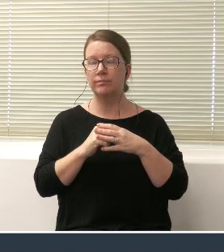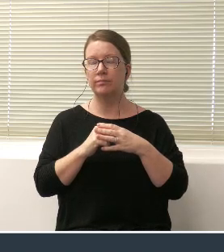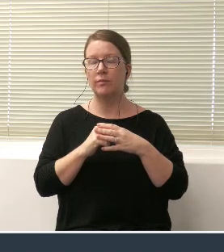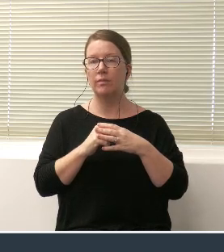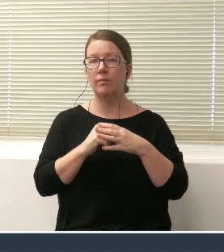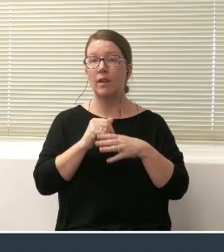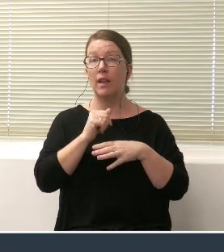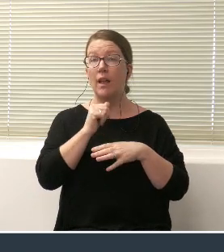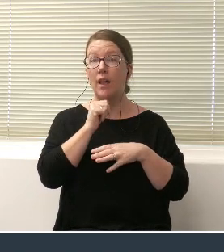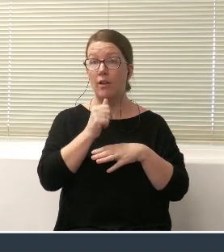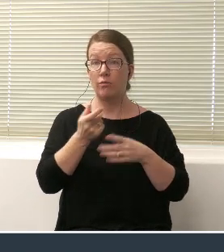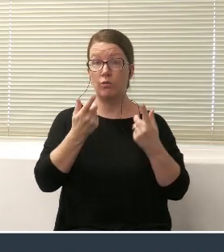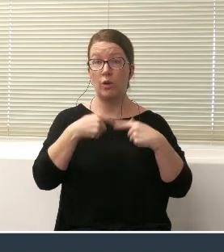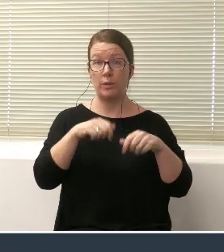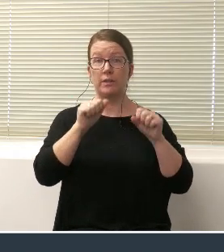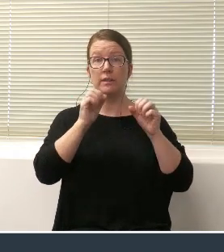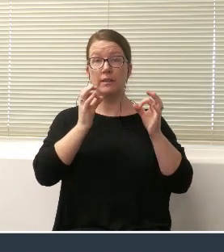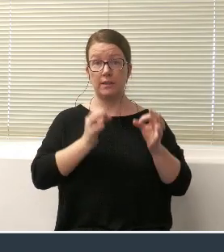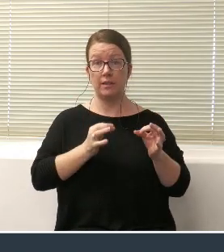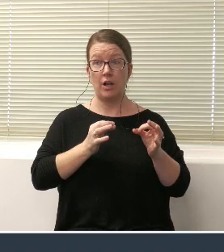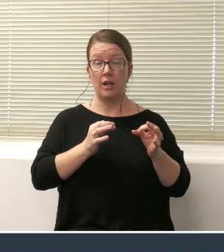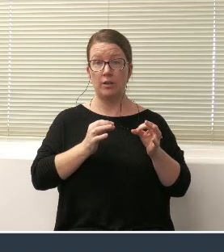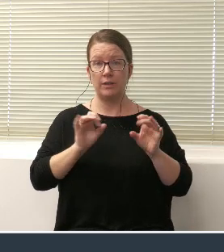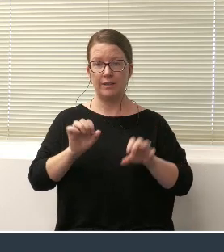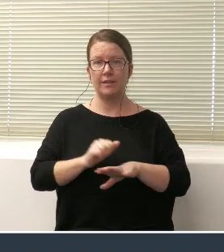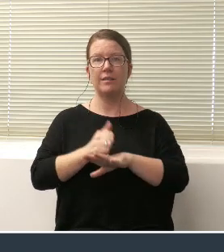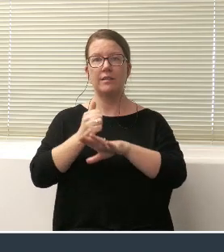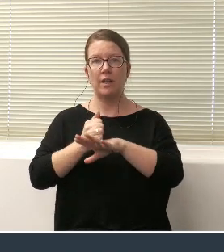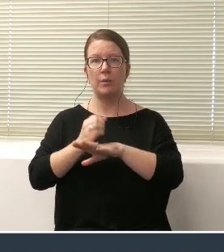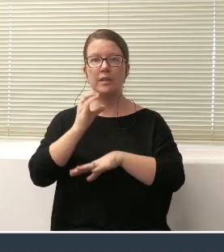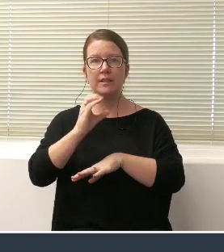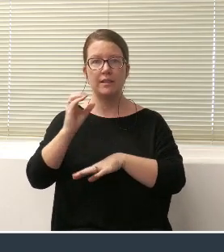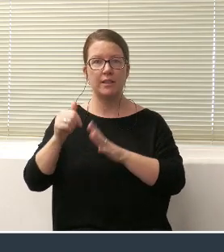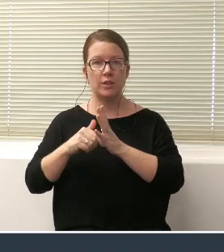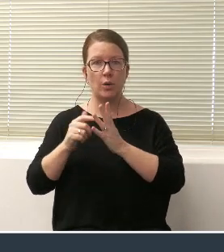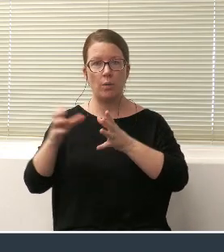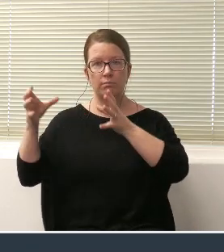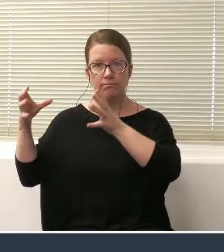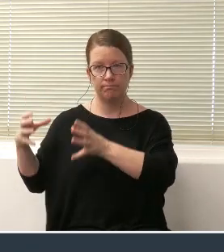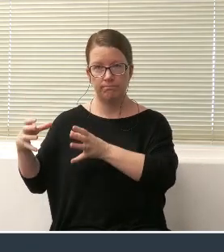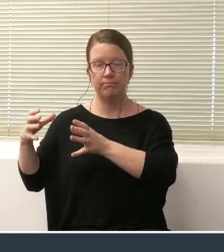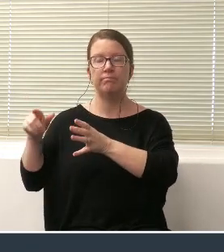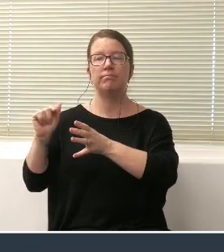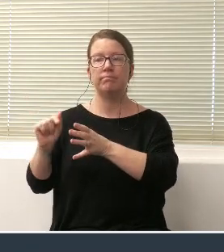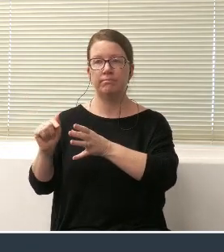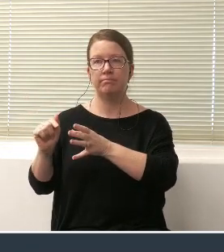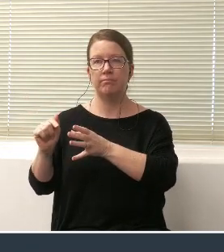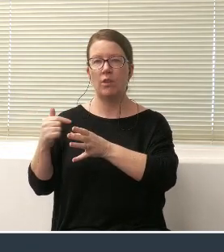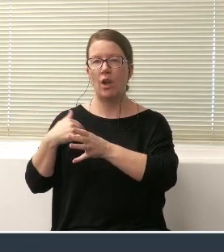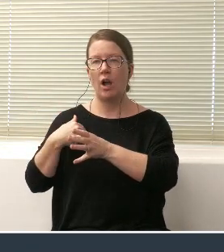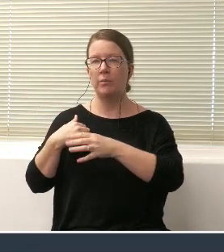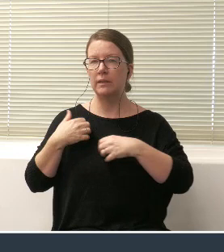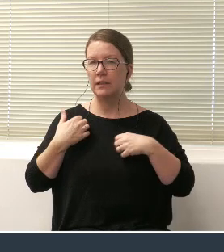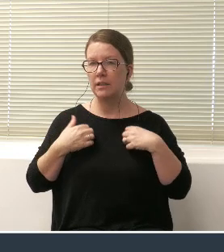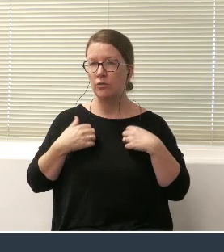if we were to resolve to start the setup of such an entity, I would be